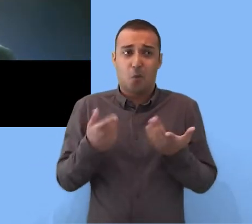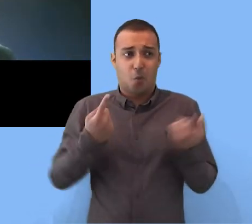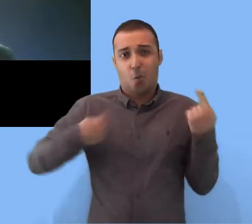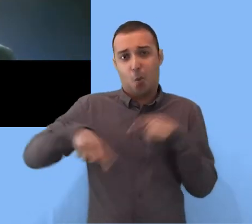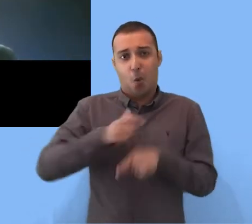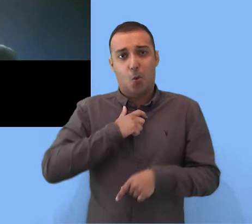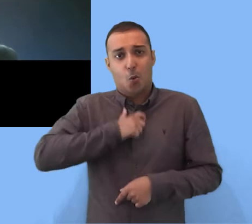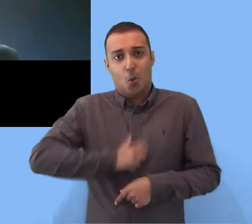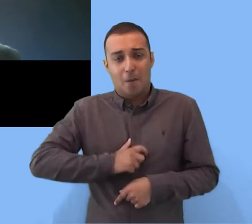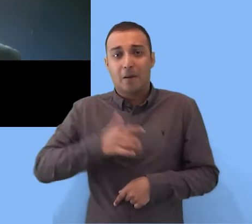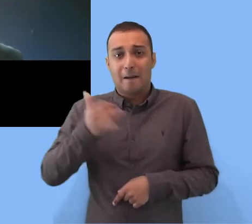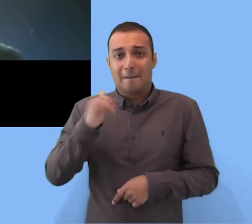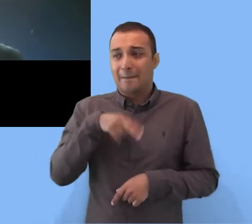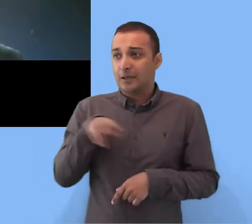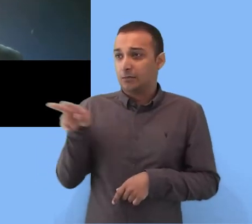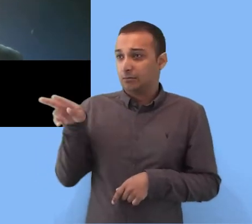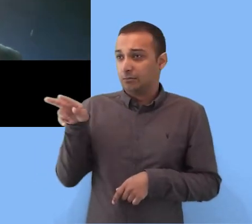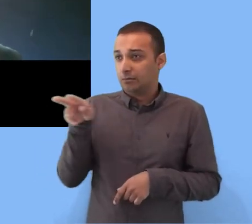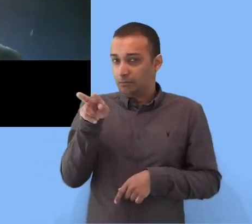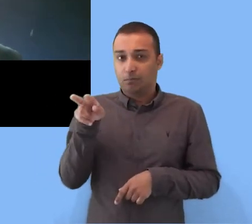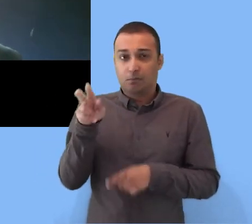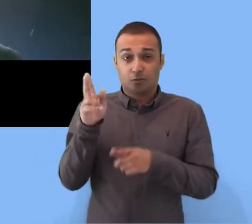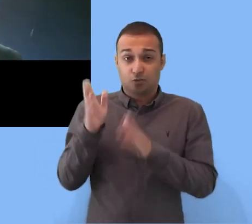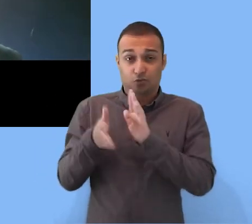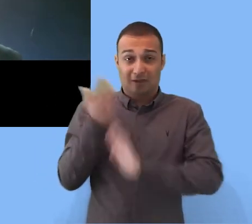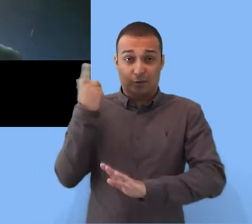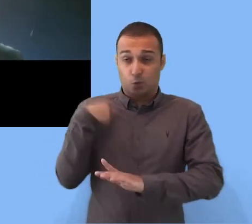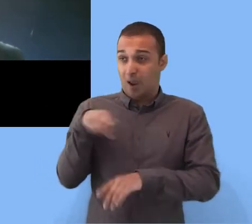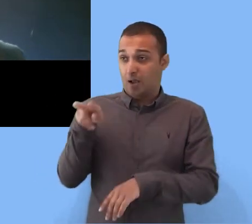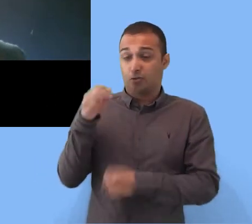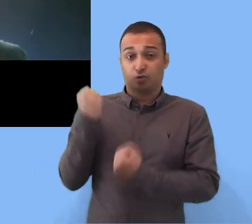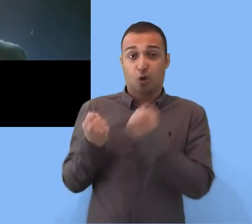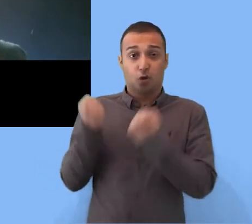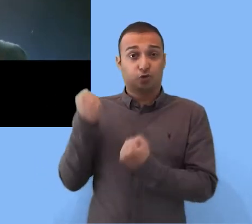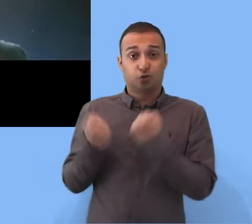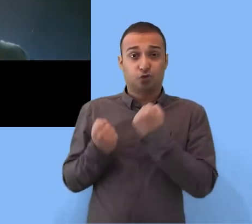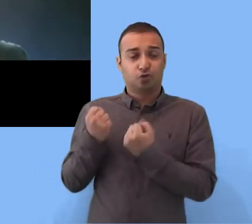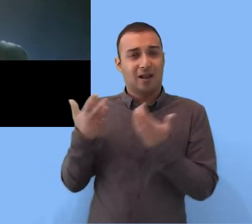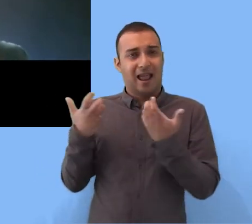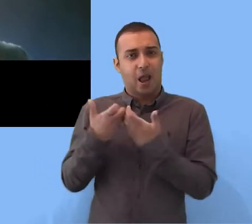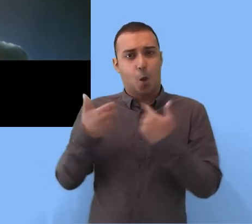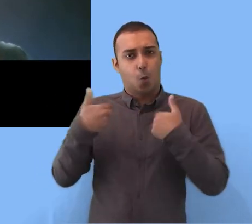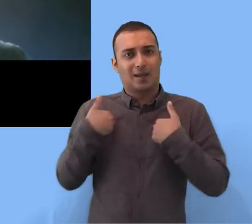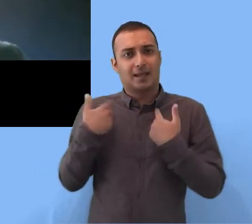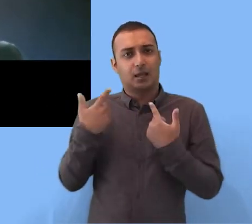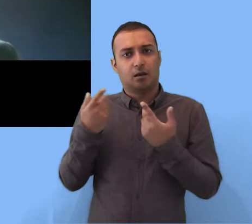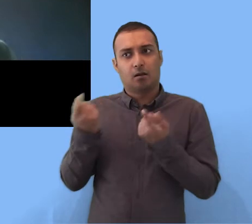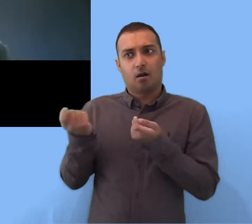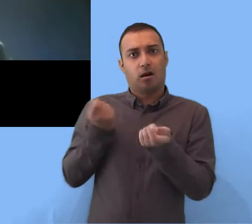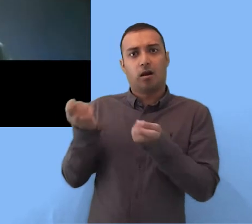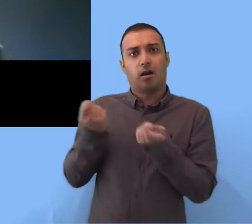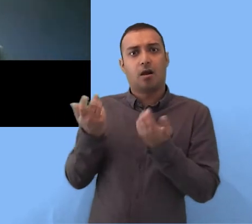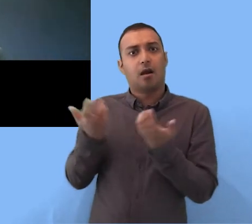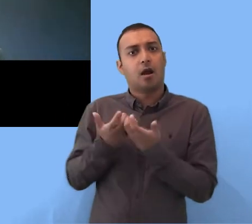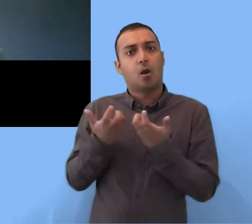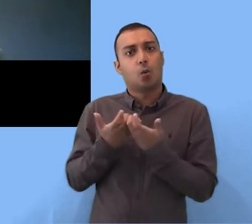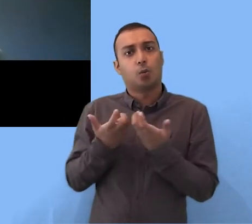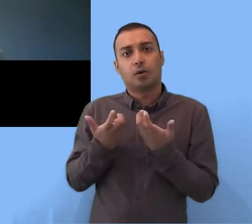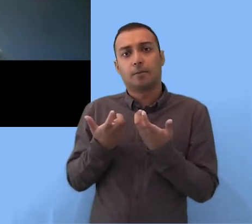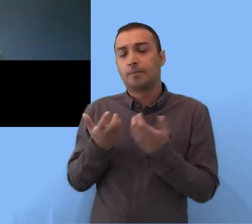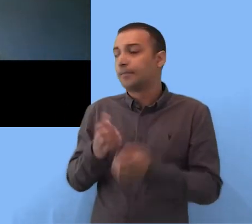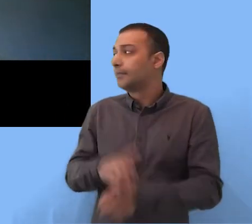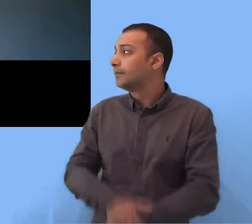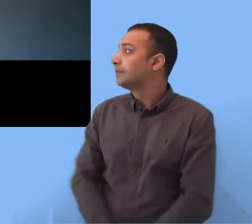And any advice for practitioners on how to manage those preconceptions? Just give them a chance, man. Give them a chance. Because even